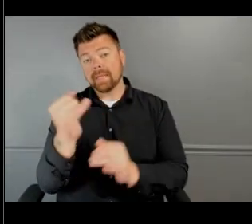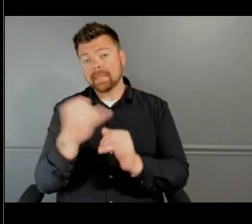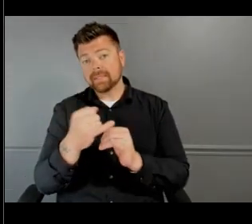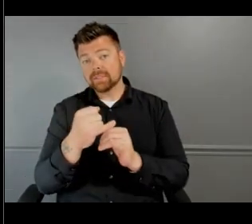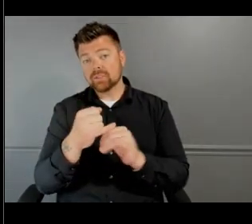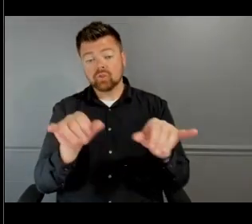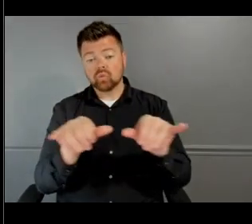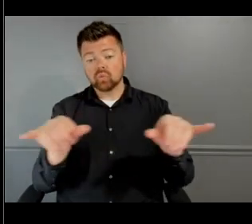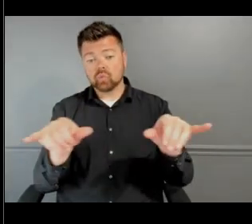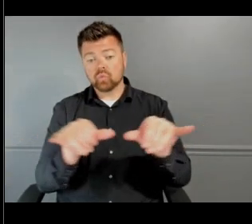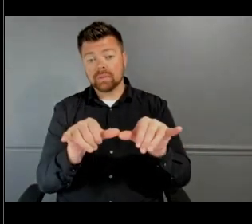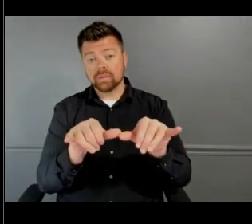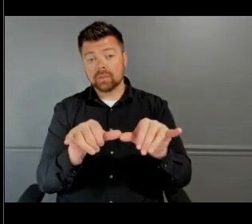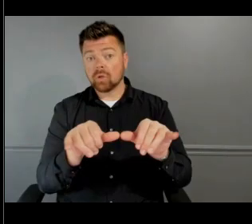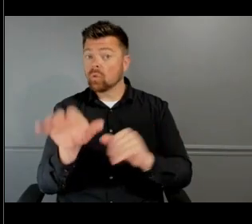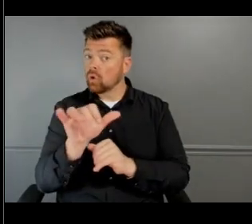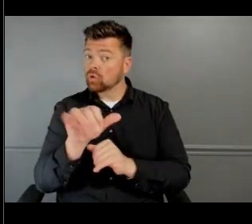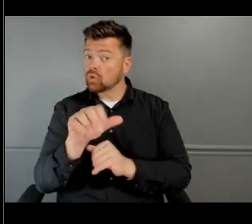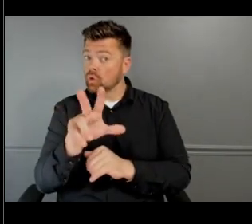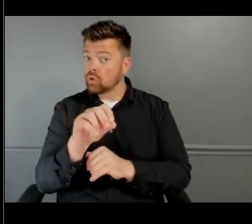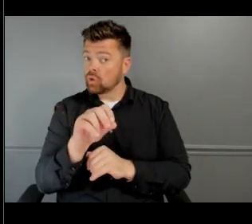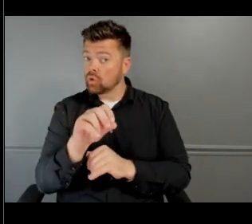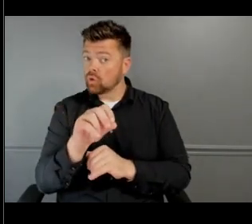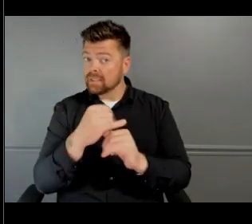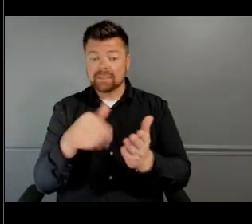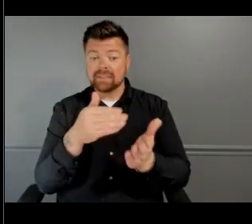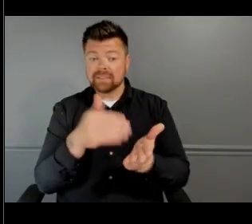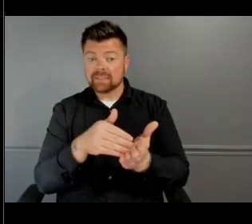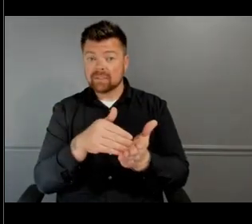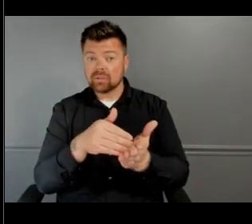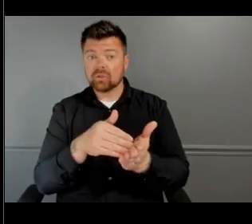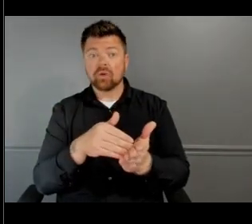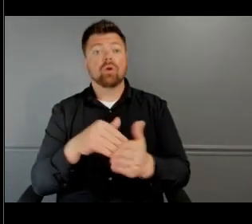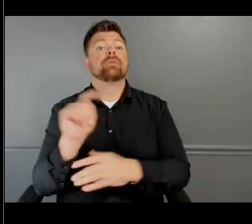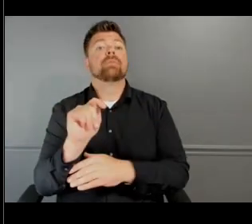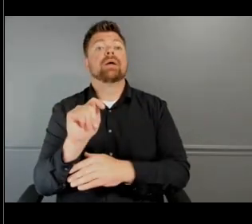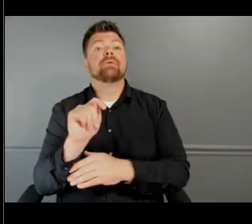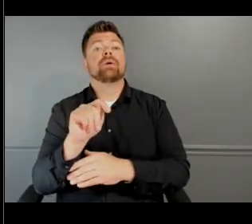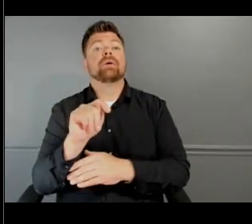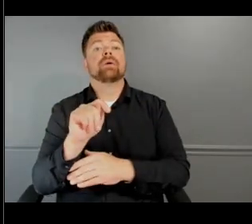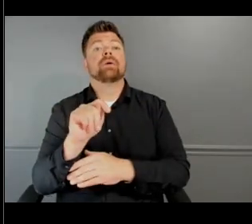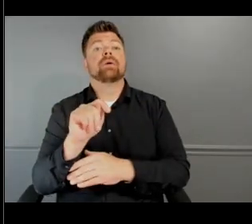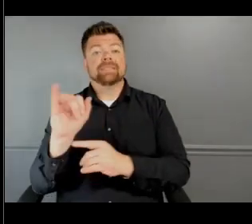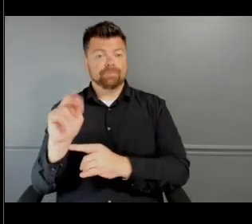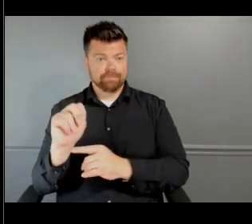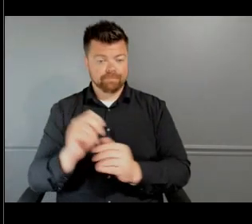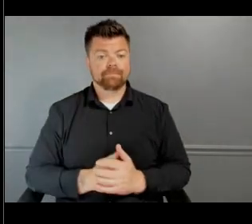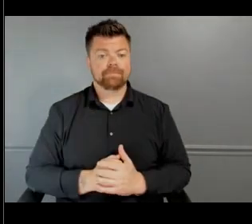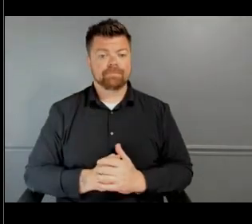with the 30-inch dimension centered on the lavatory basin.